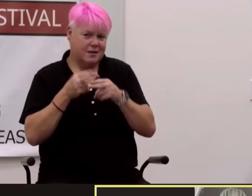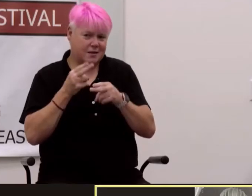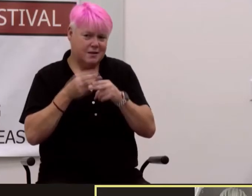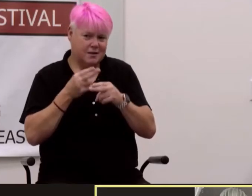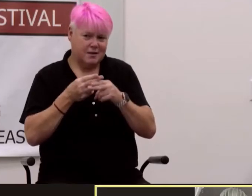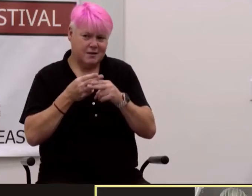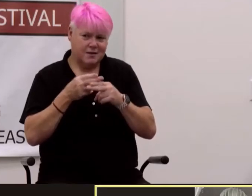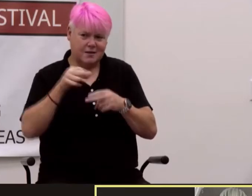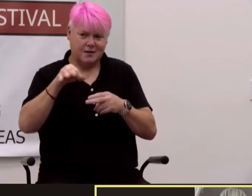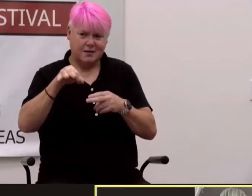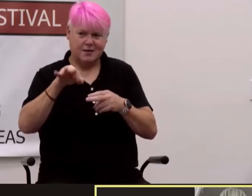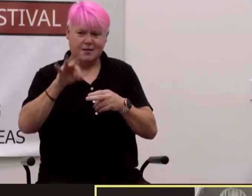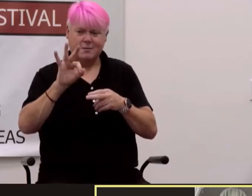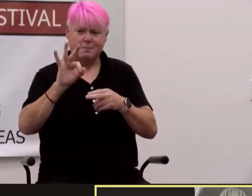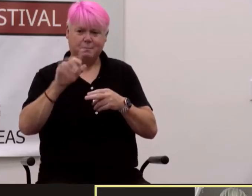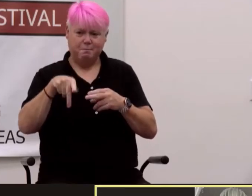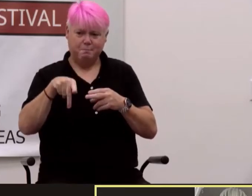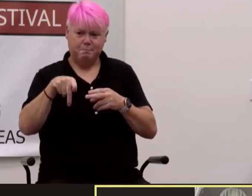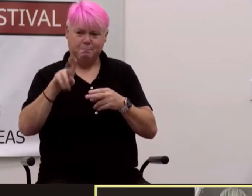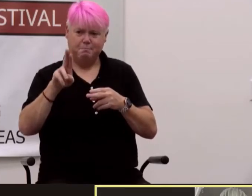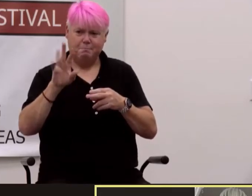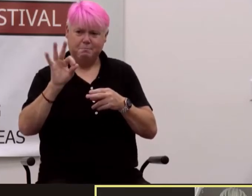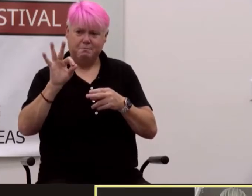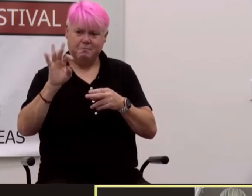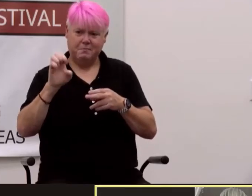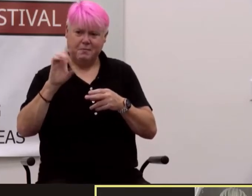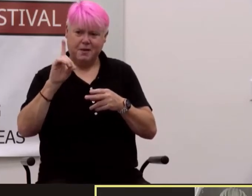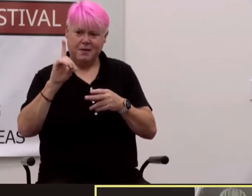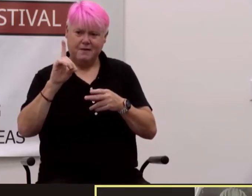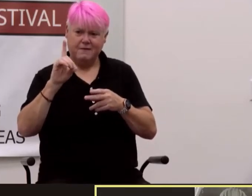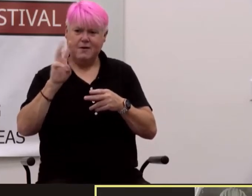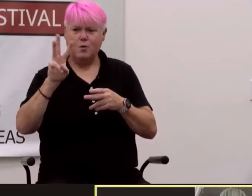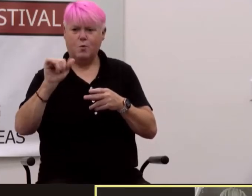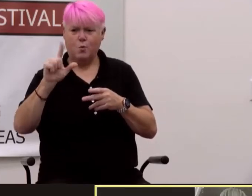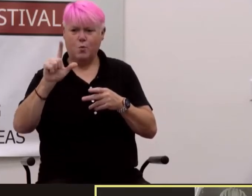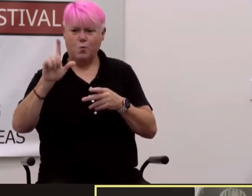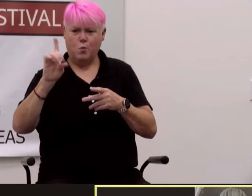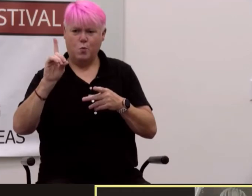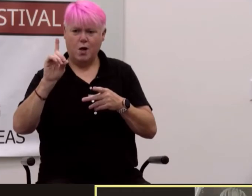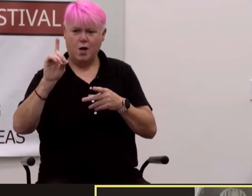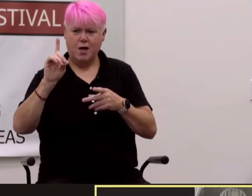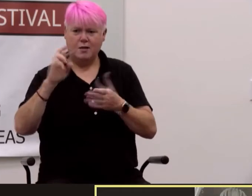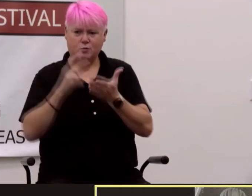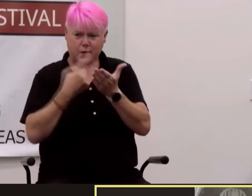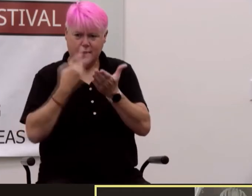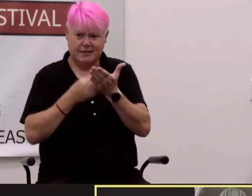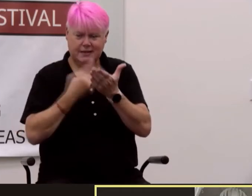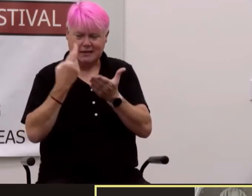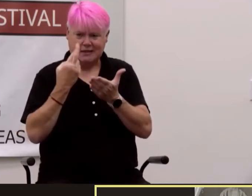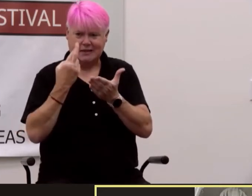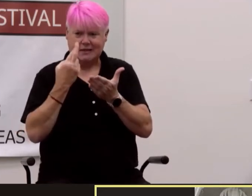puffed wild rice. And wild rice is a Mi'kmaq. It comes from the Mi'kmaq Nation,